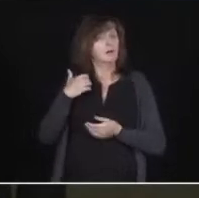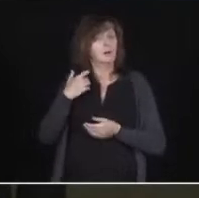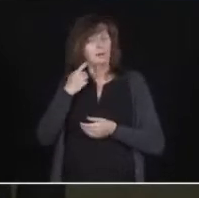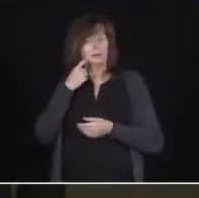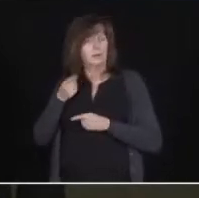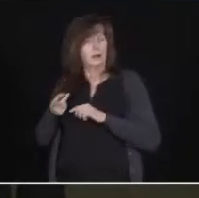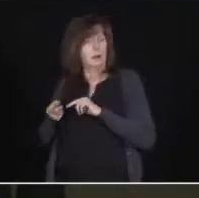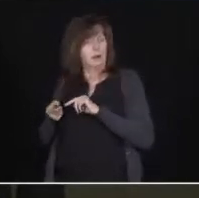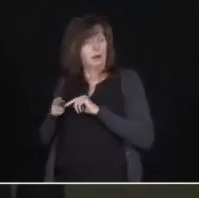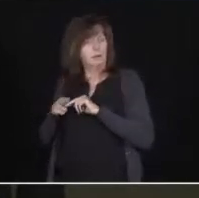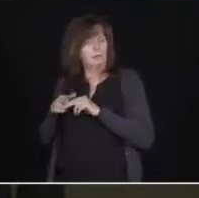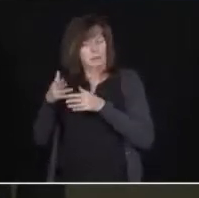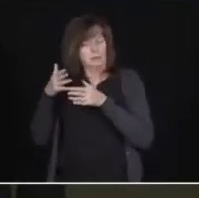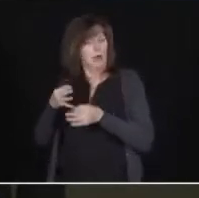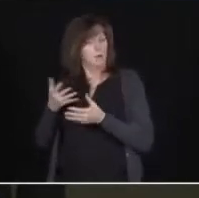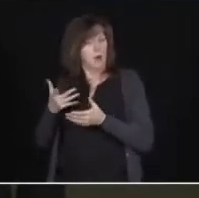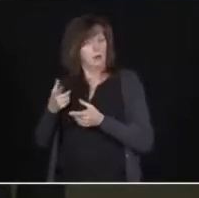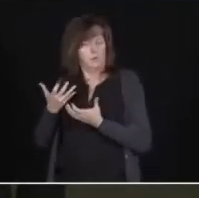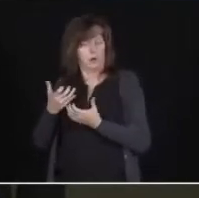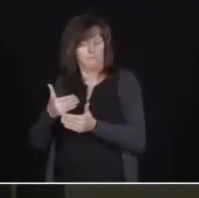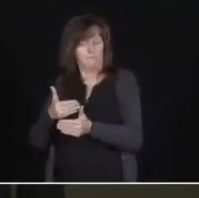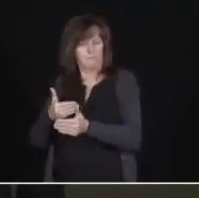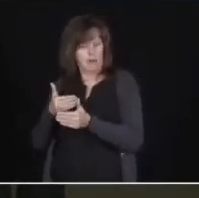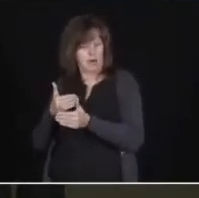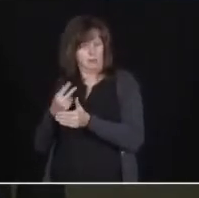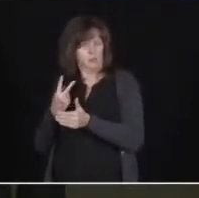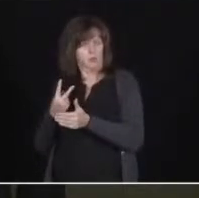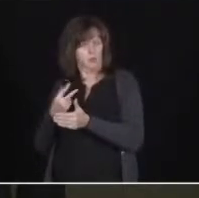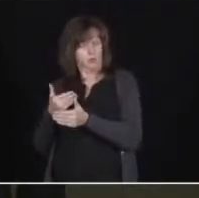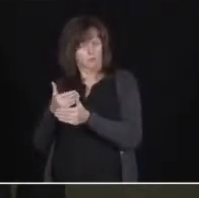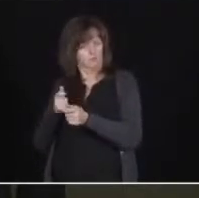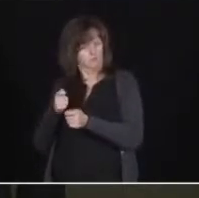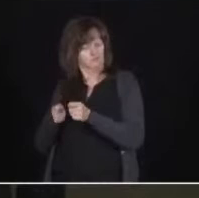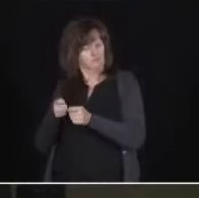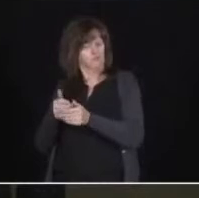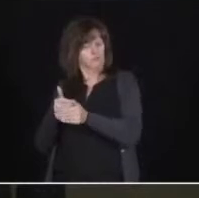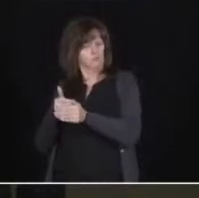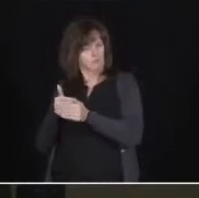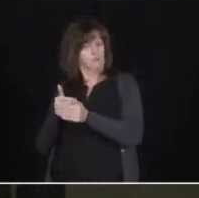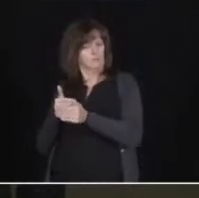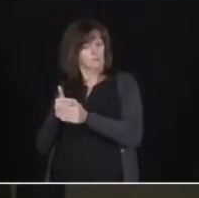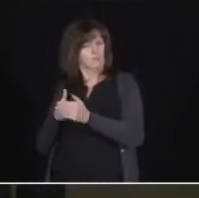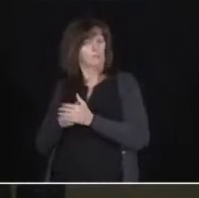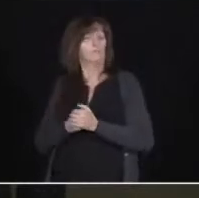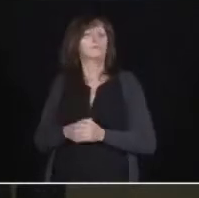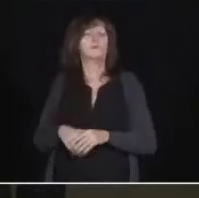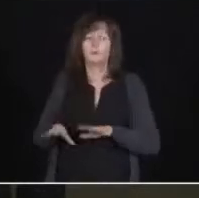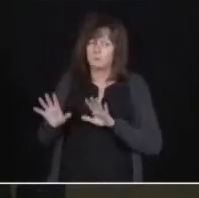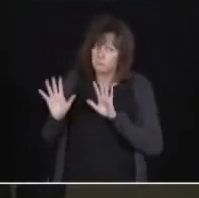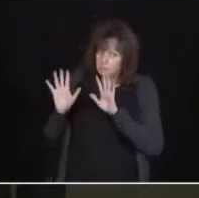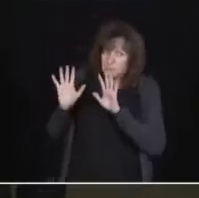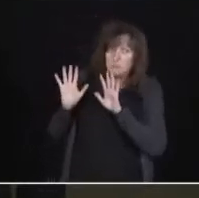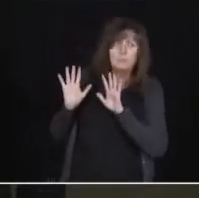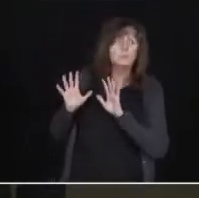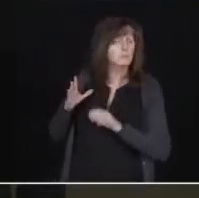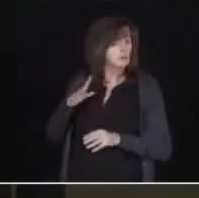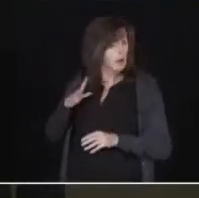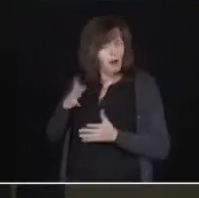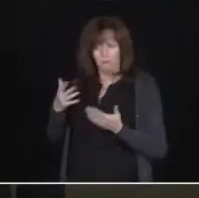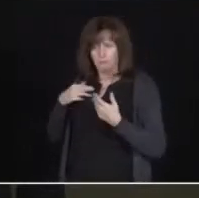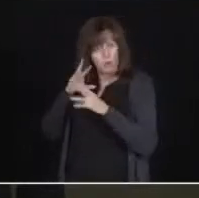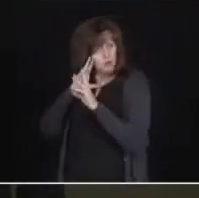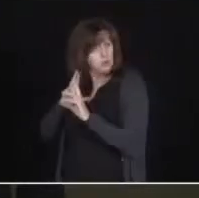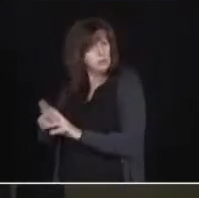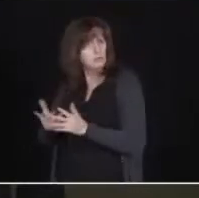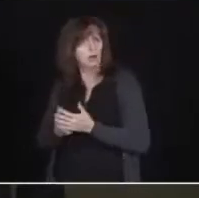do modified stage 2. I will do the same. And I know the chief medical officer will do the same for Eastern